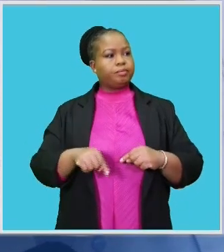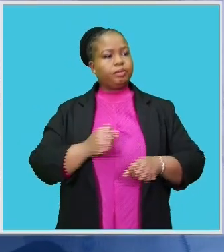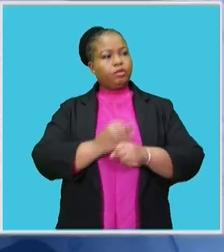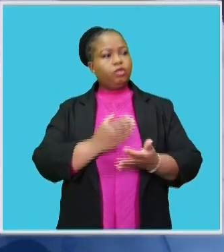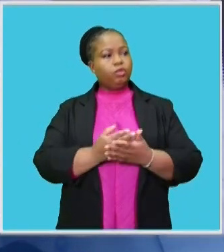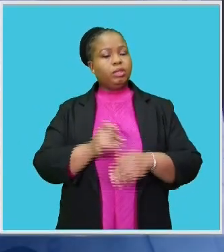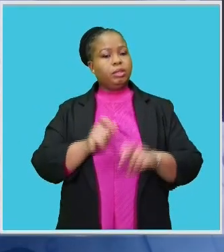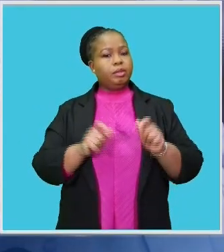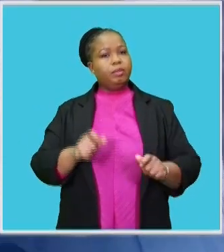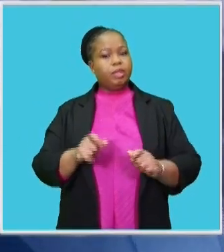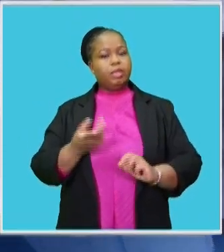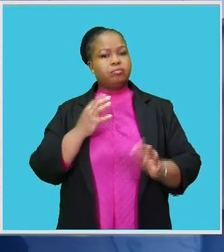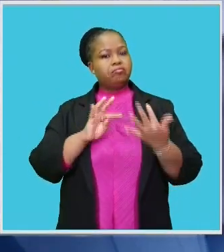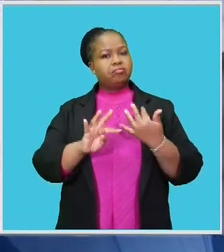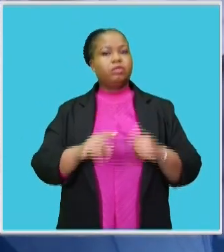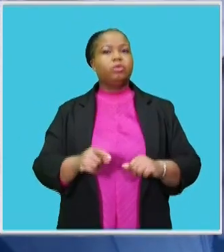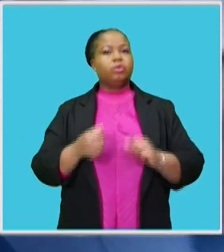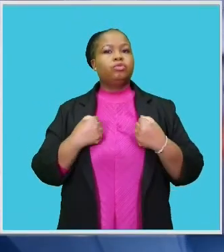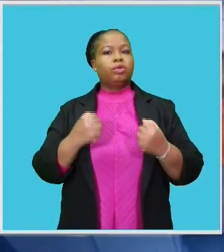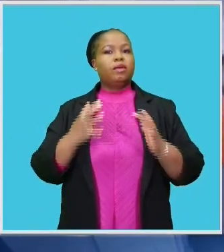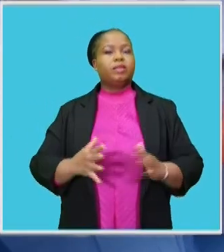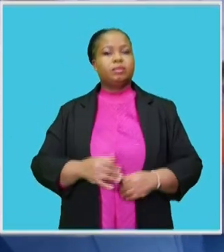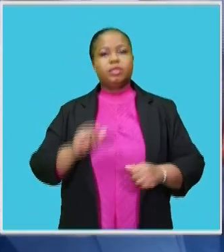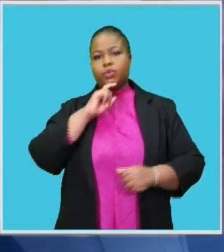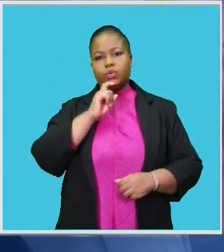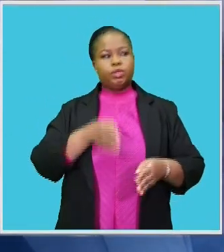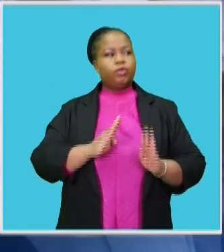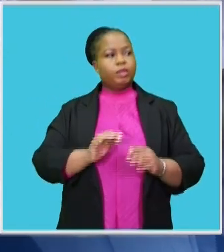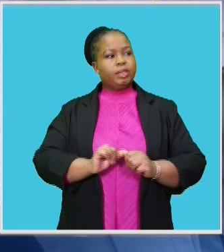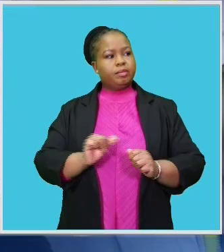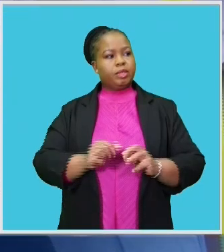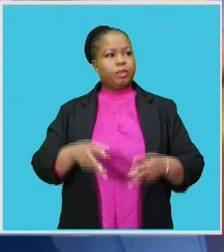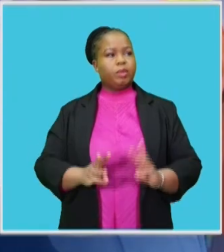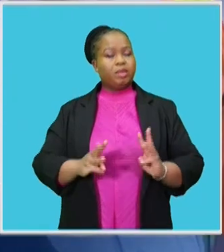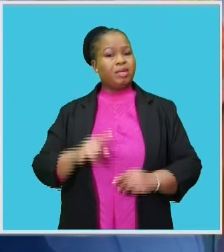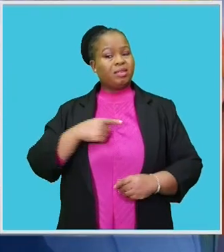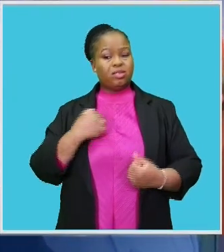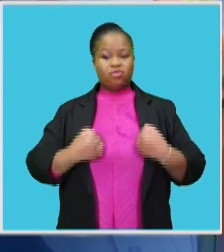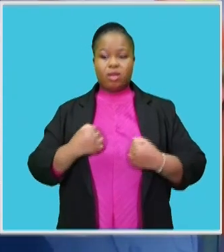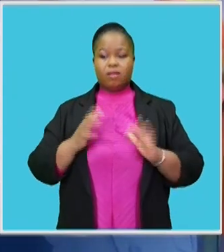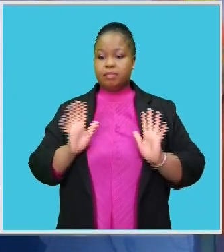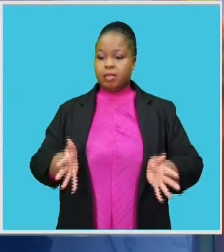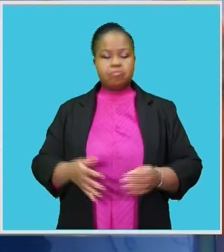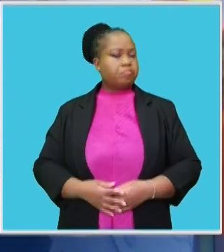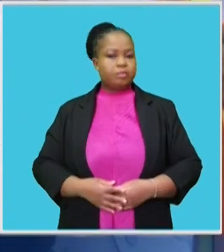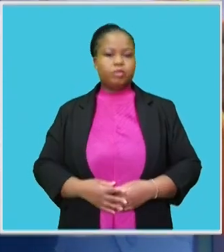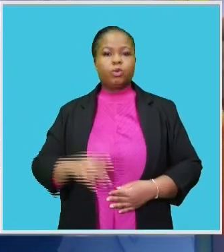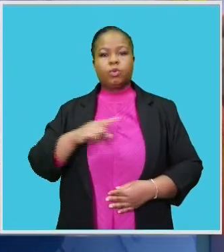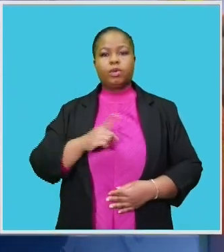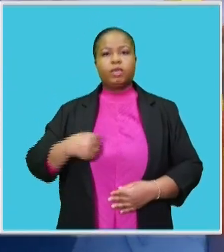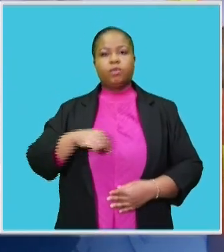and everyone to have better usage of the road, that the road is not only used by vehicles. And that is why we moved